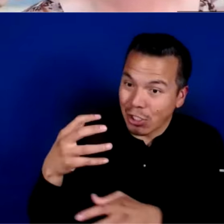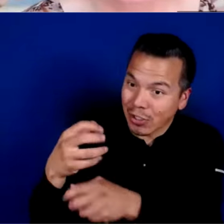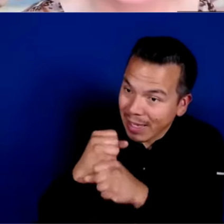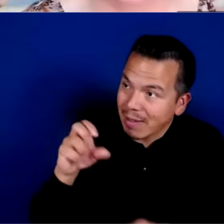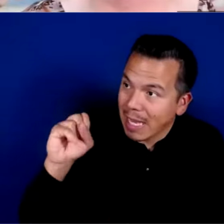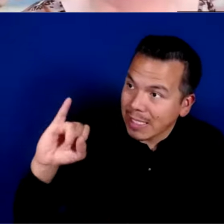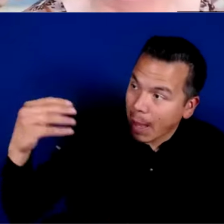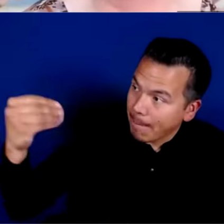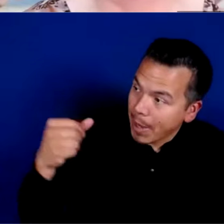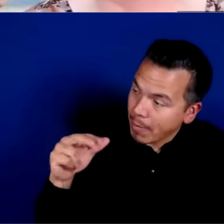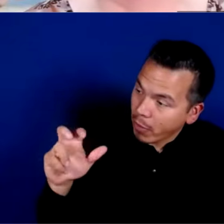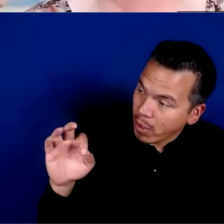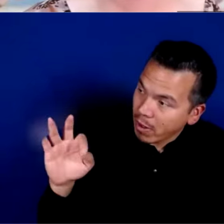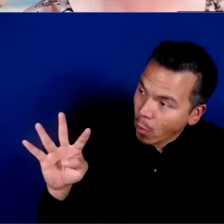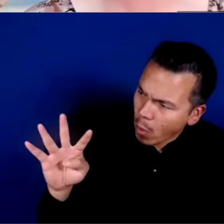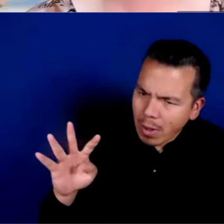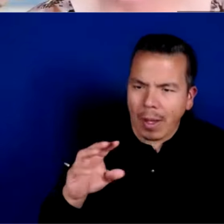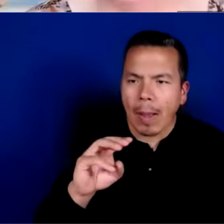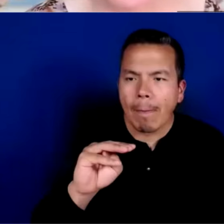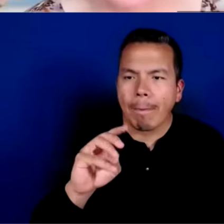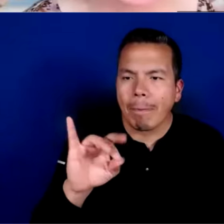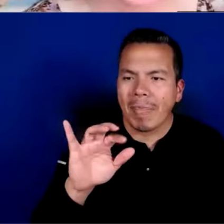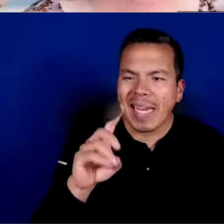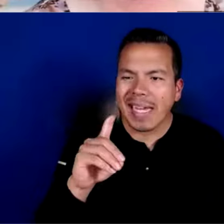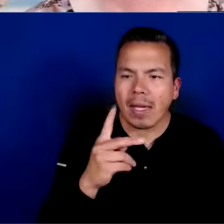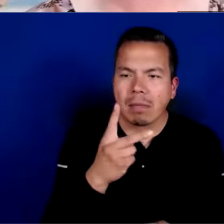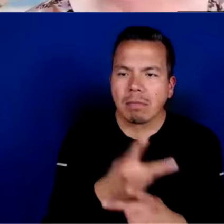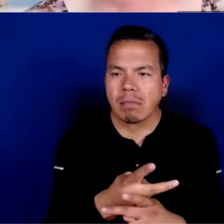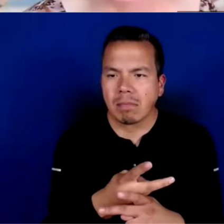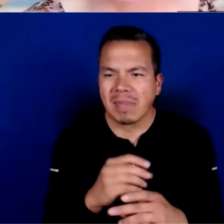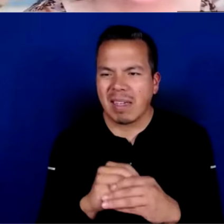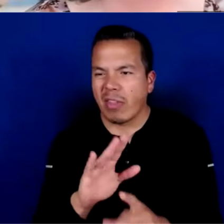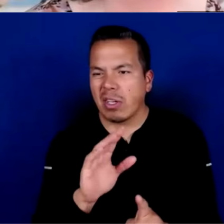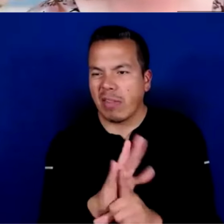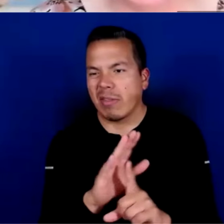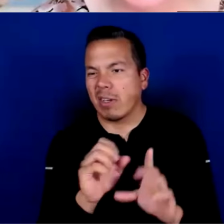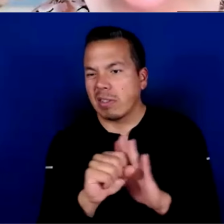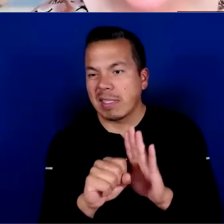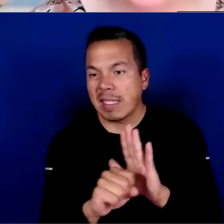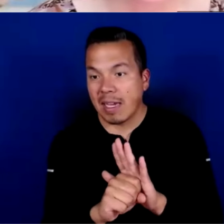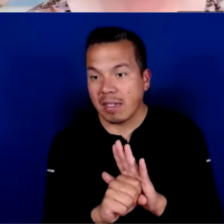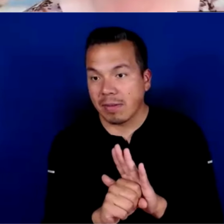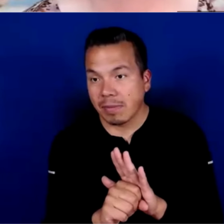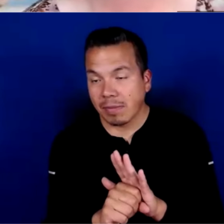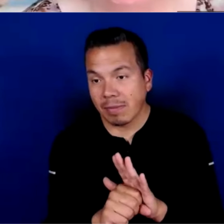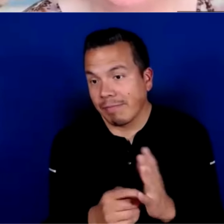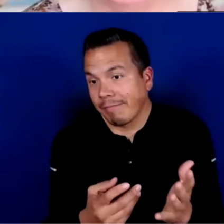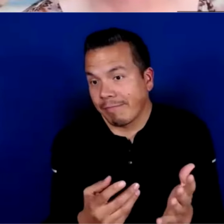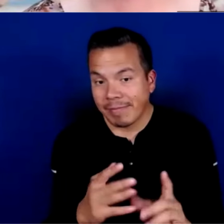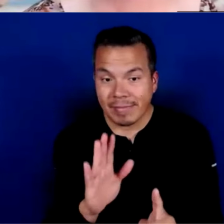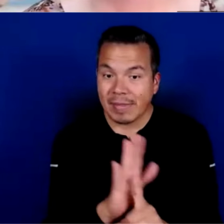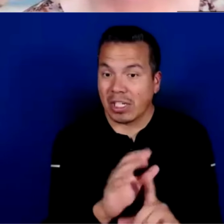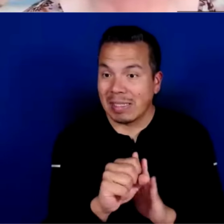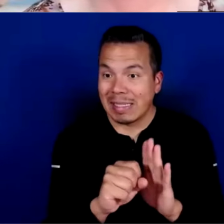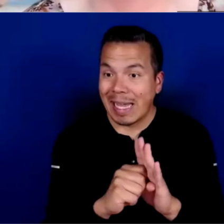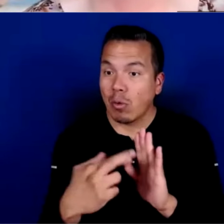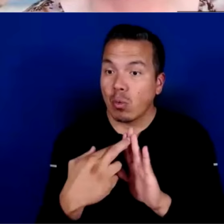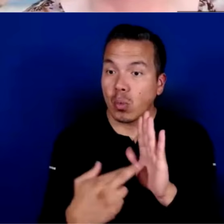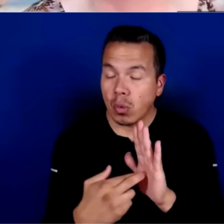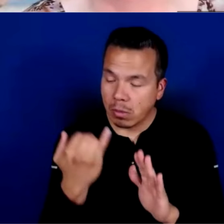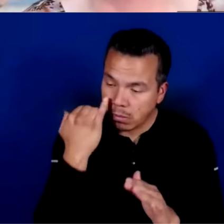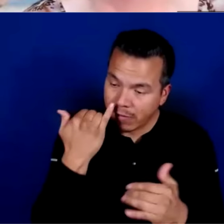keep Medicaid in their state. So they're in one of the states where if you get SSI, you get Medicaid. So Morgan is going to